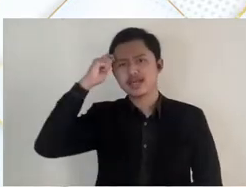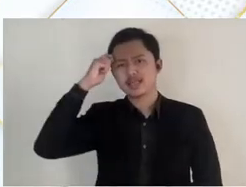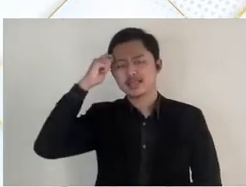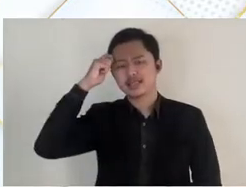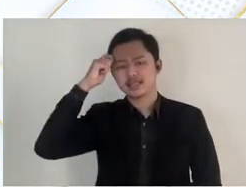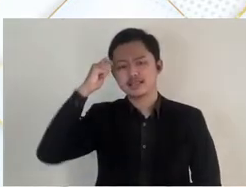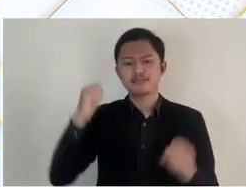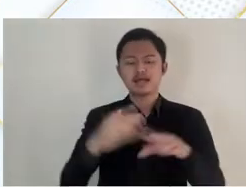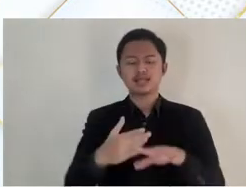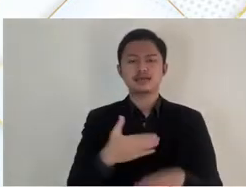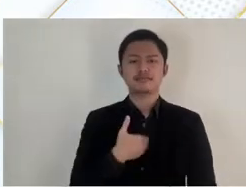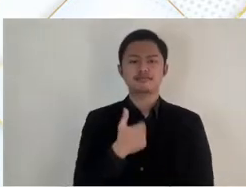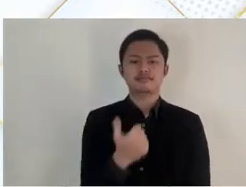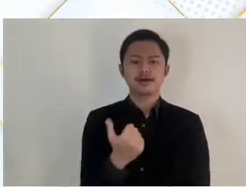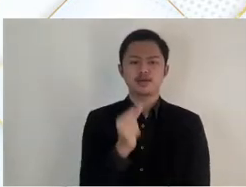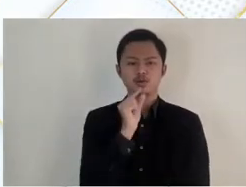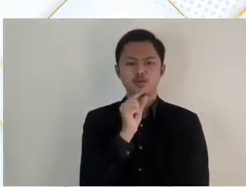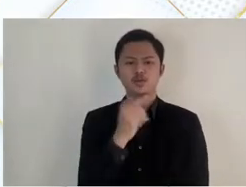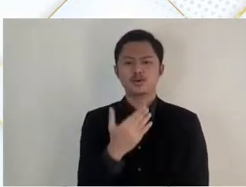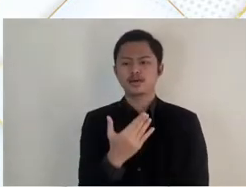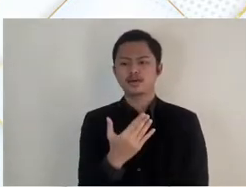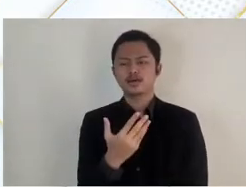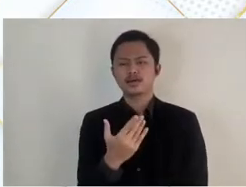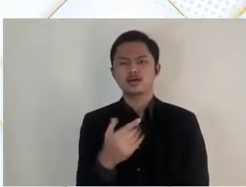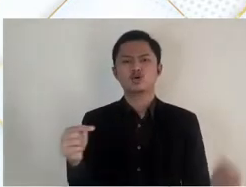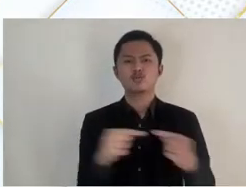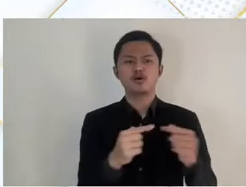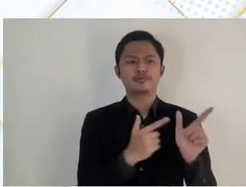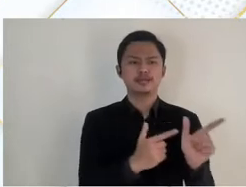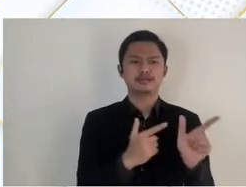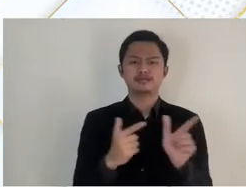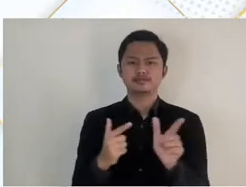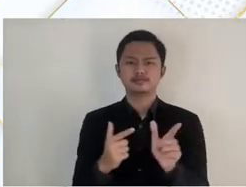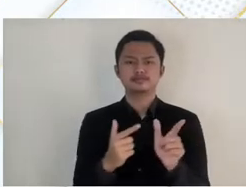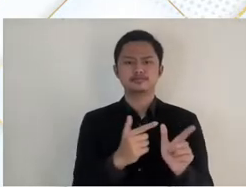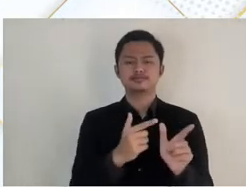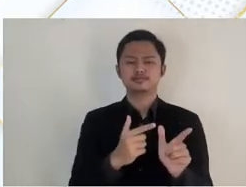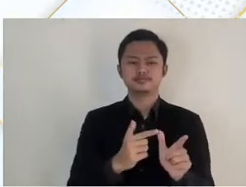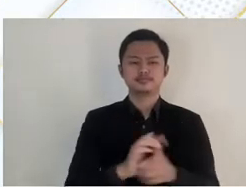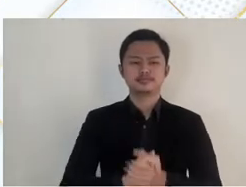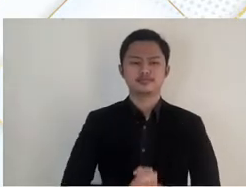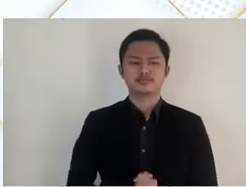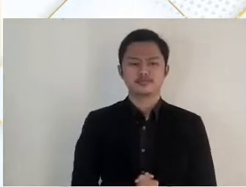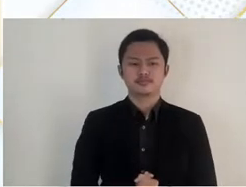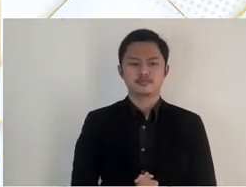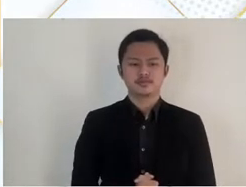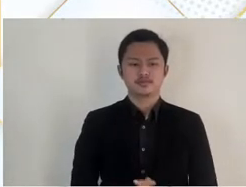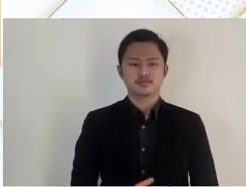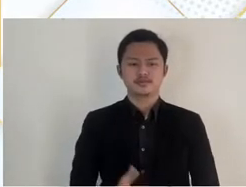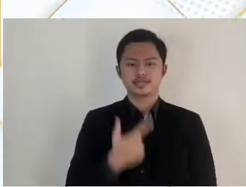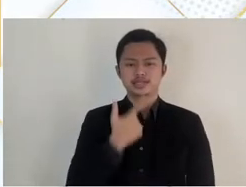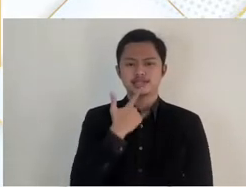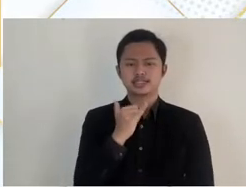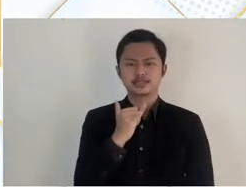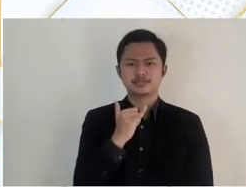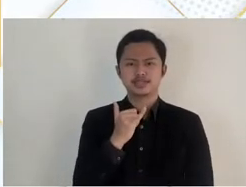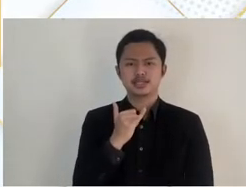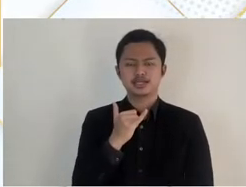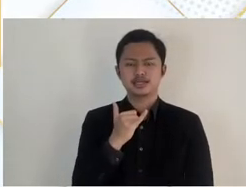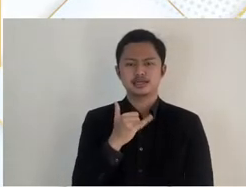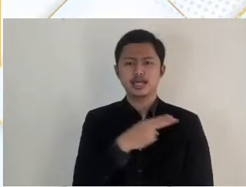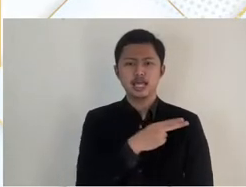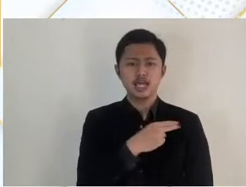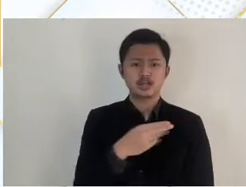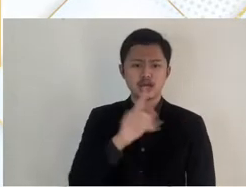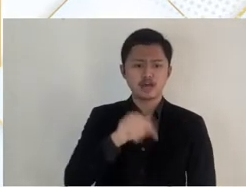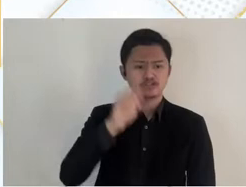practices for civil military relations and PKO, some of this has to be seen in the context of each country. Indonesia's historical trajectory means